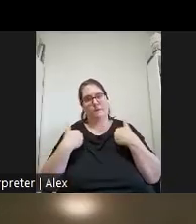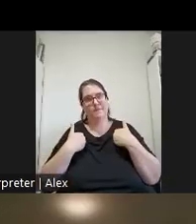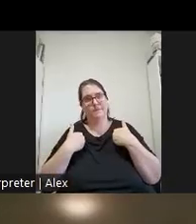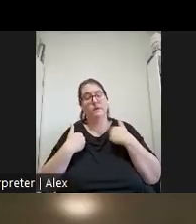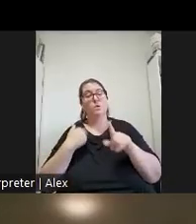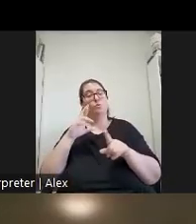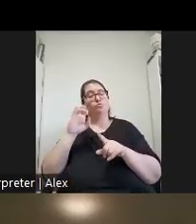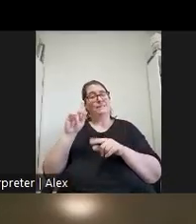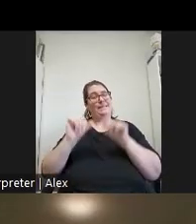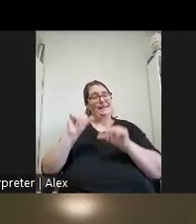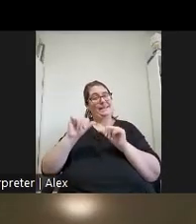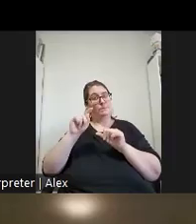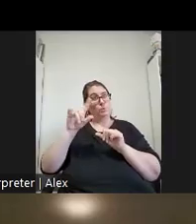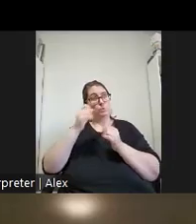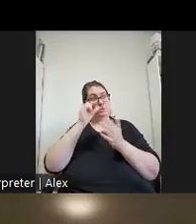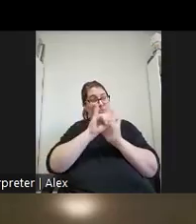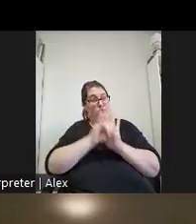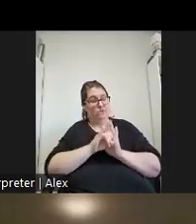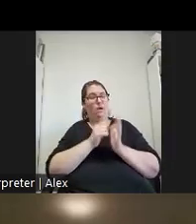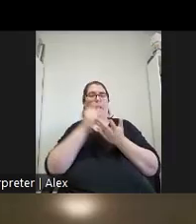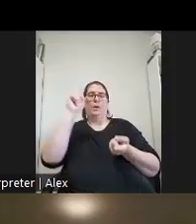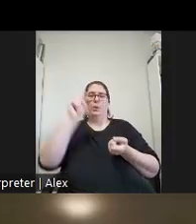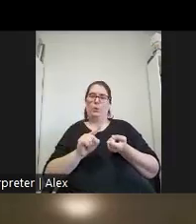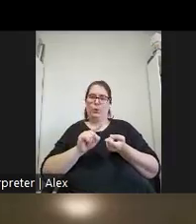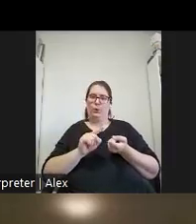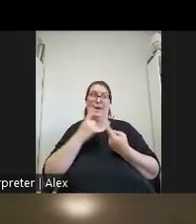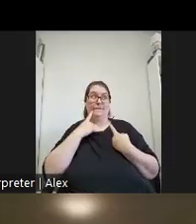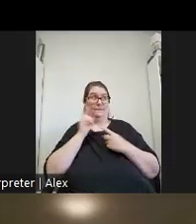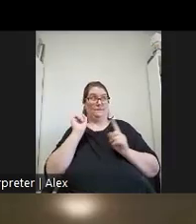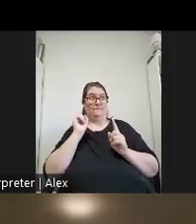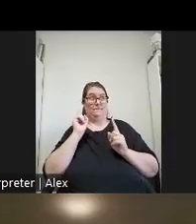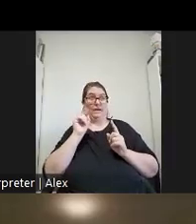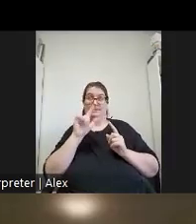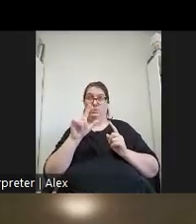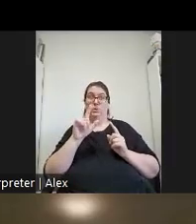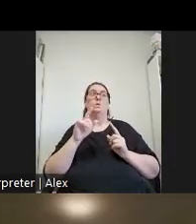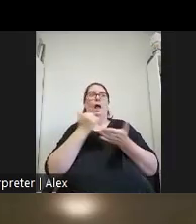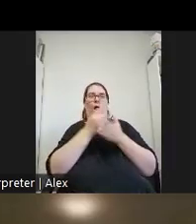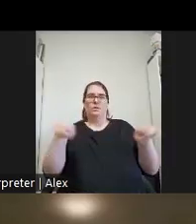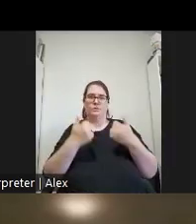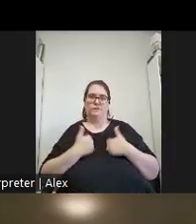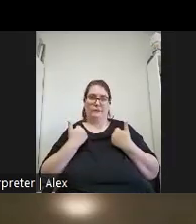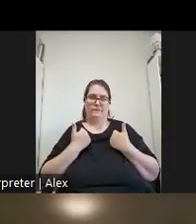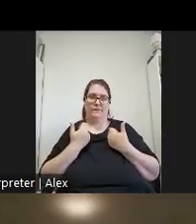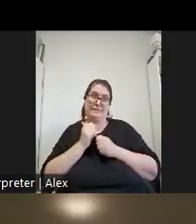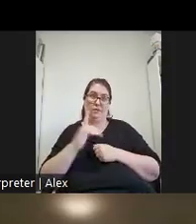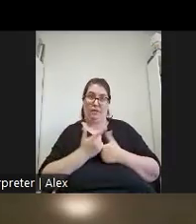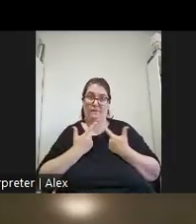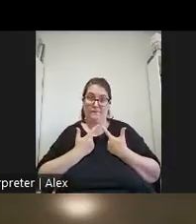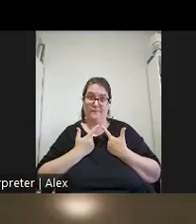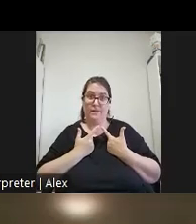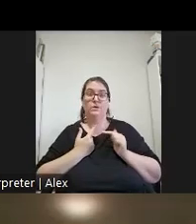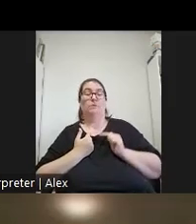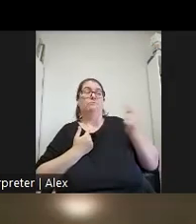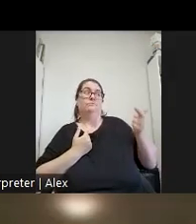assessment tools can help to mitigate that. And an effective risk assessment tool can help save lives. I'll now hand it back over to Deepa so